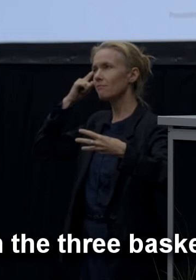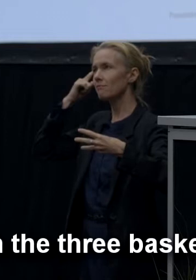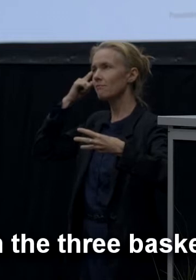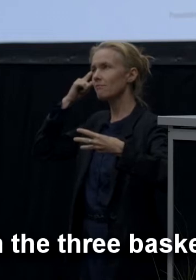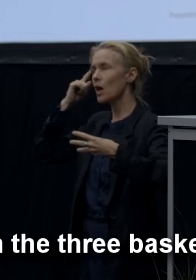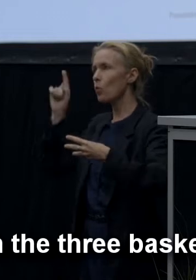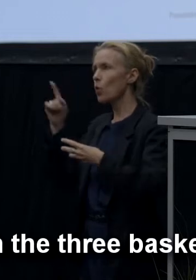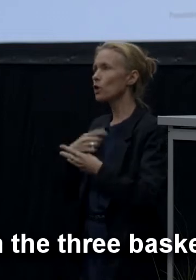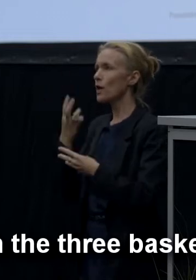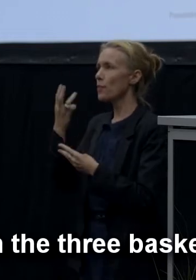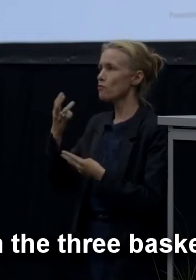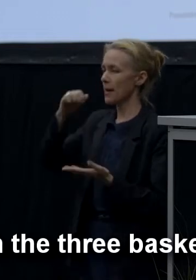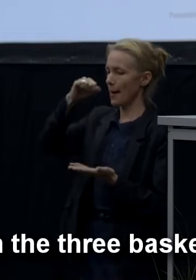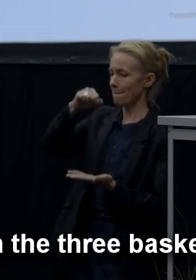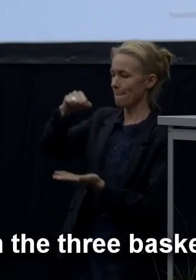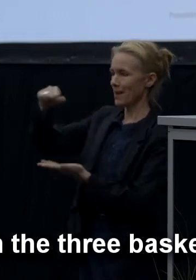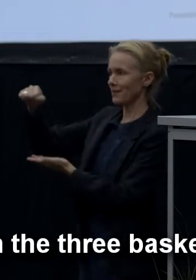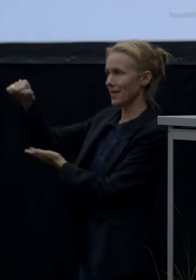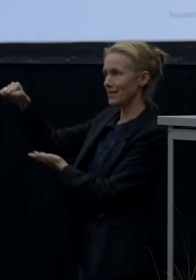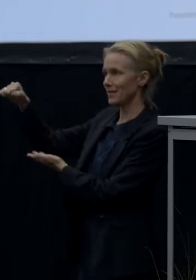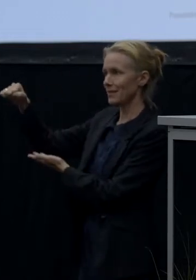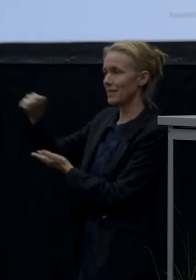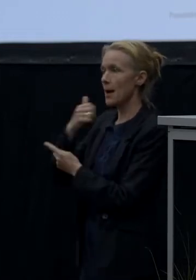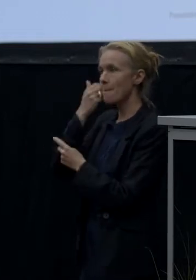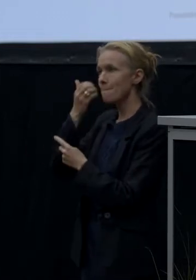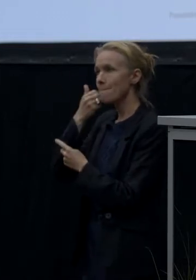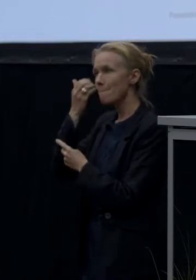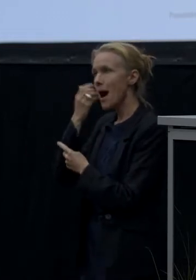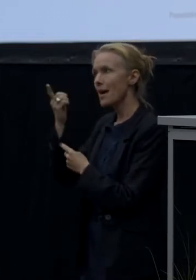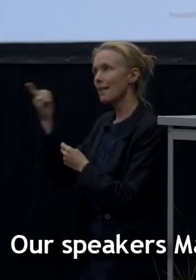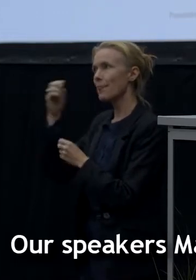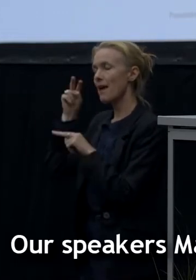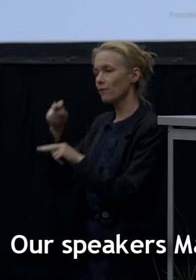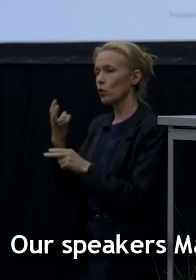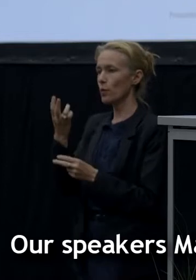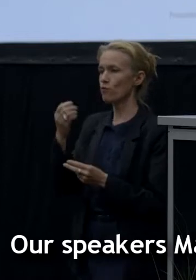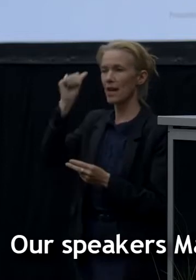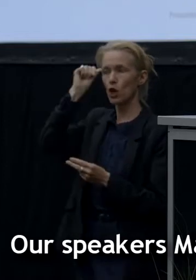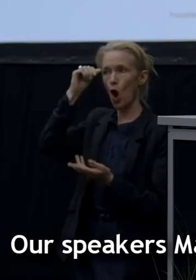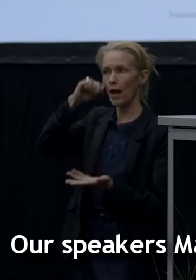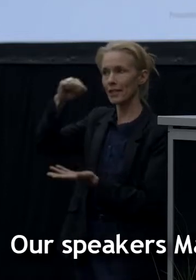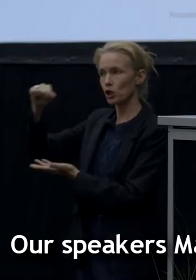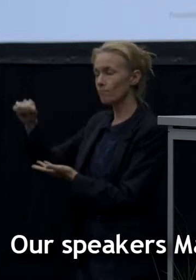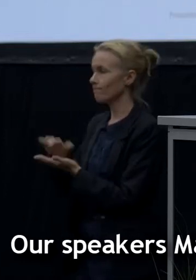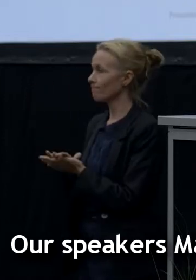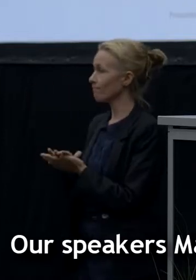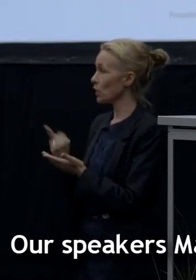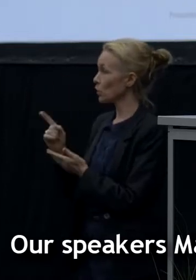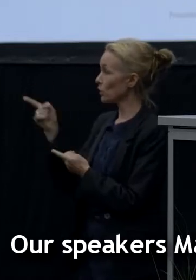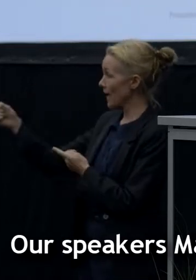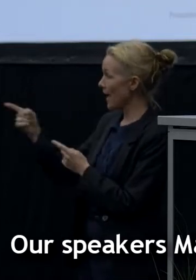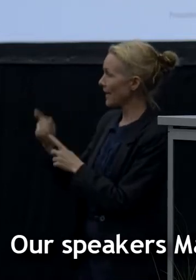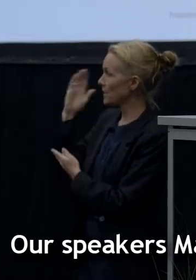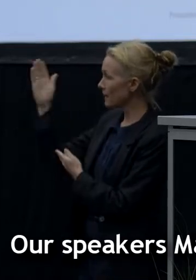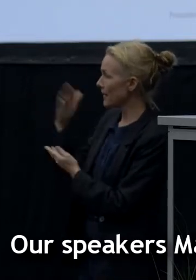three baskets of knowledge of traditional Māori wisdom, Te Kete Wānanga. Our speakers, Mahine Aranga Baker